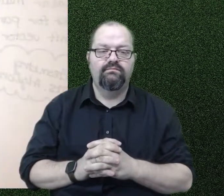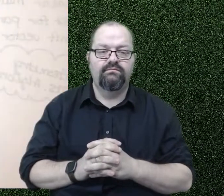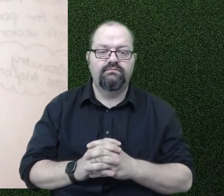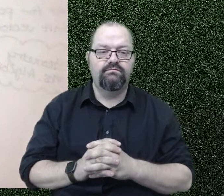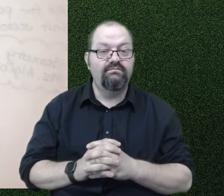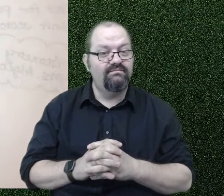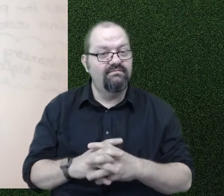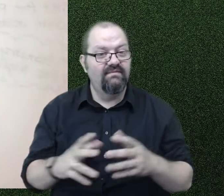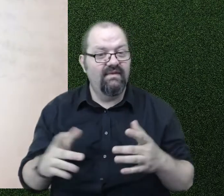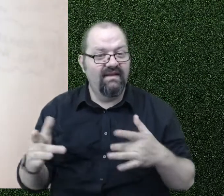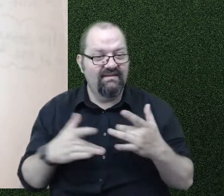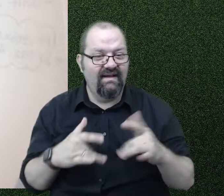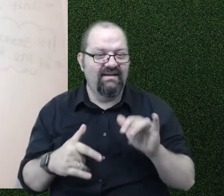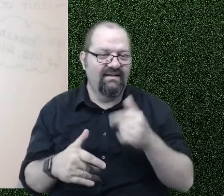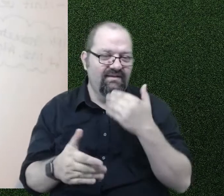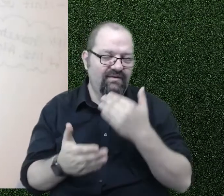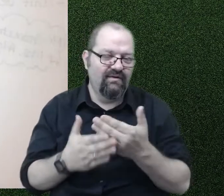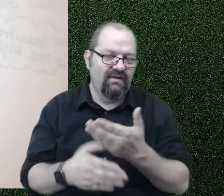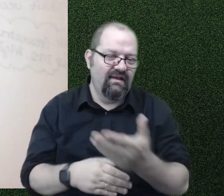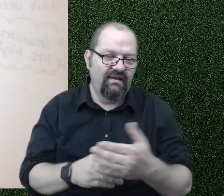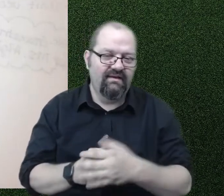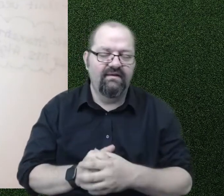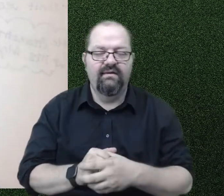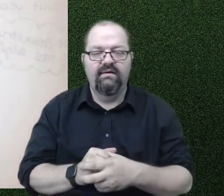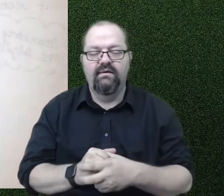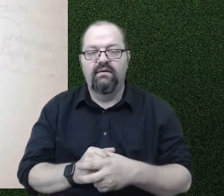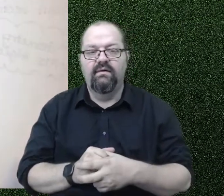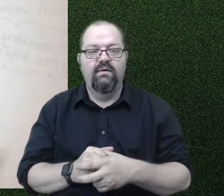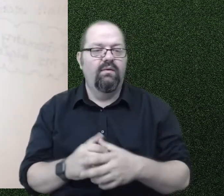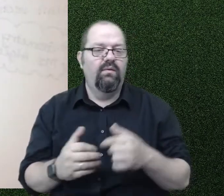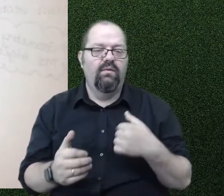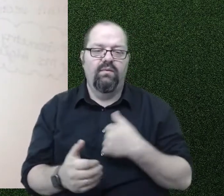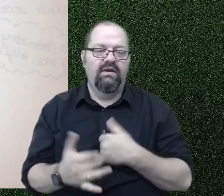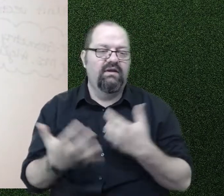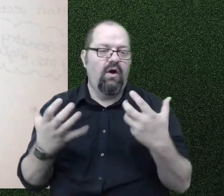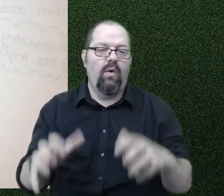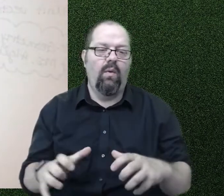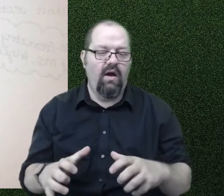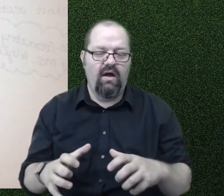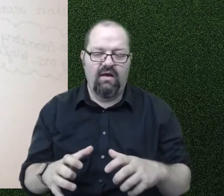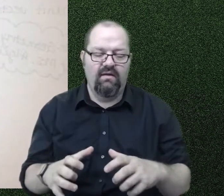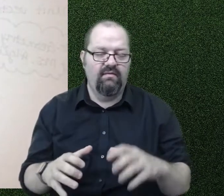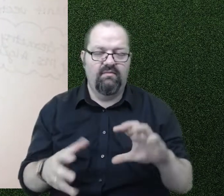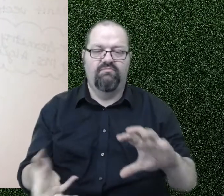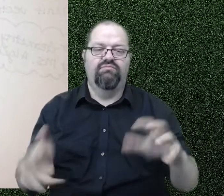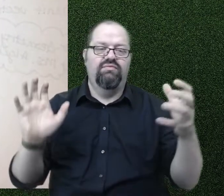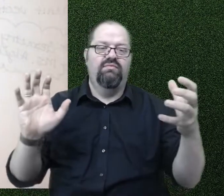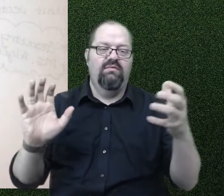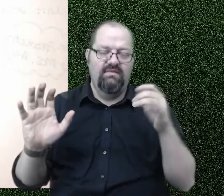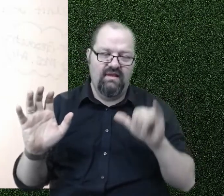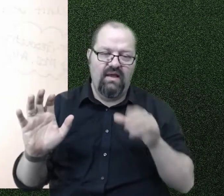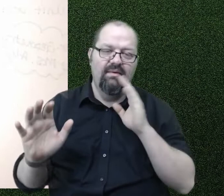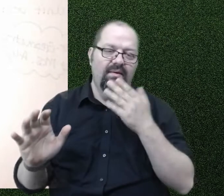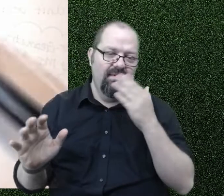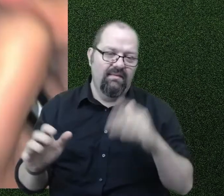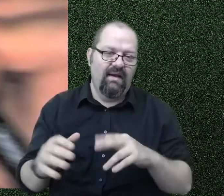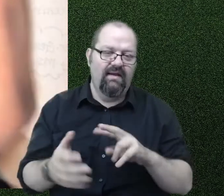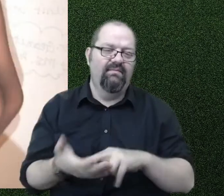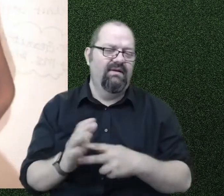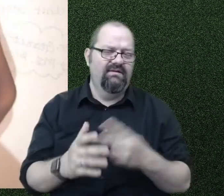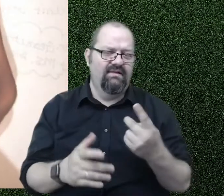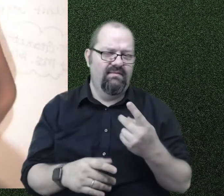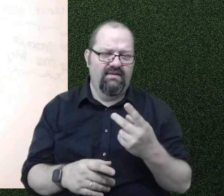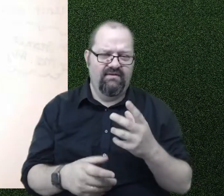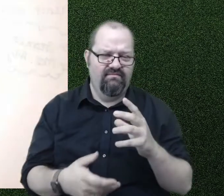That's exciting. It's a good thing, a very good thing. We wouldn't want them to be inconsistent with each other. That'd be very bad. Label